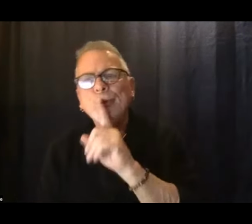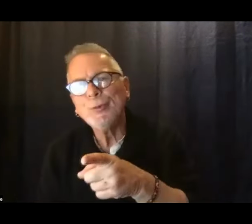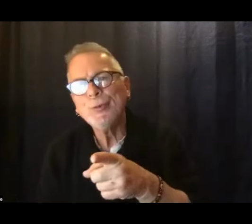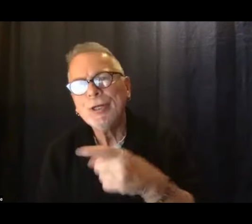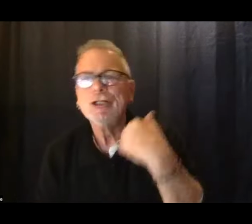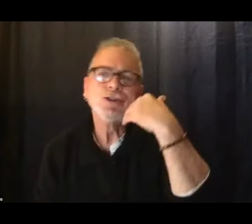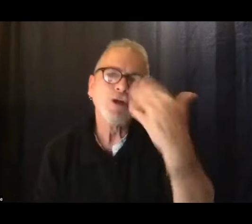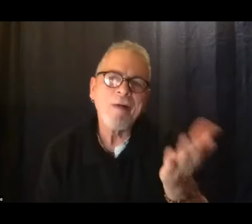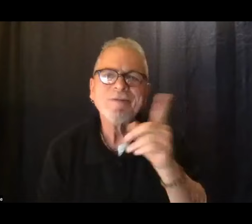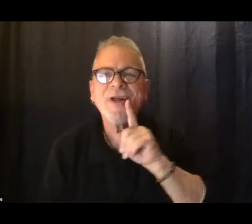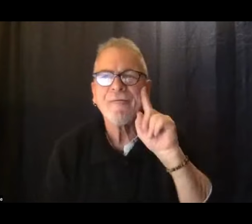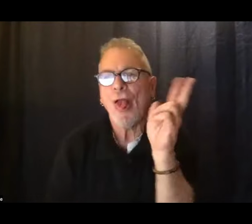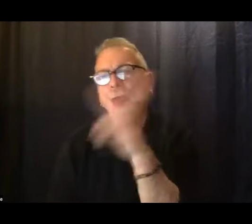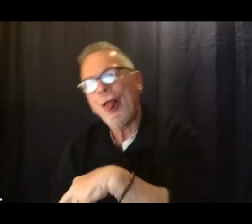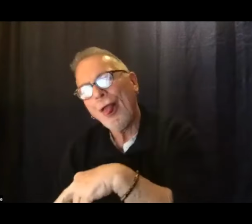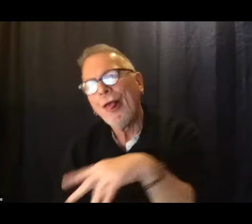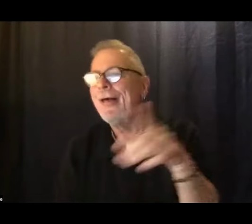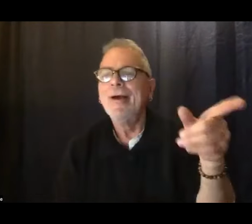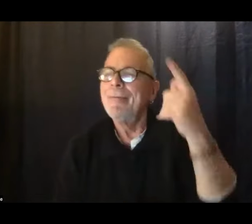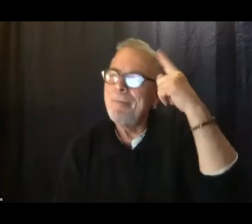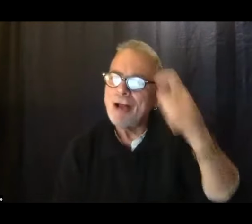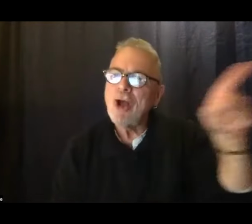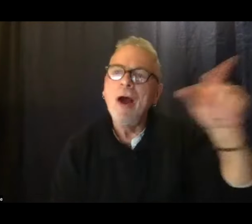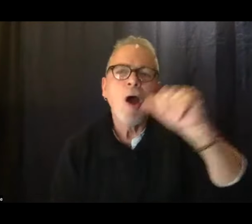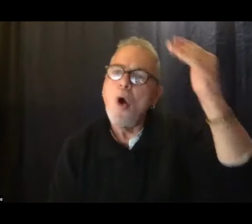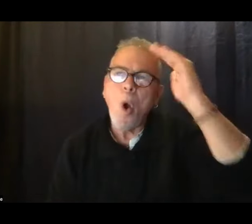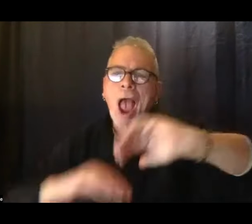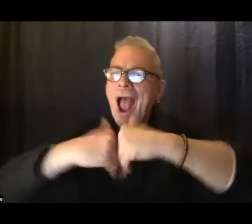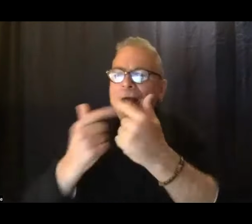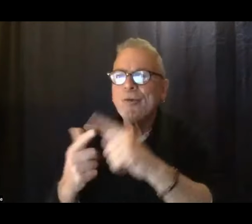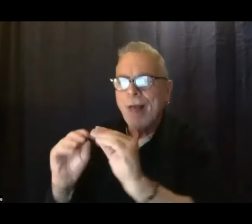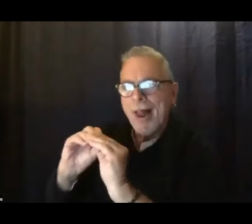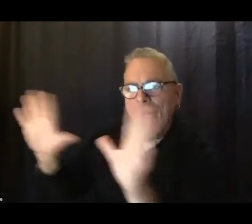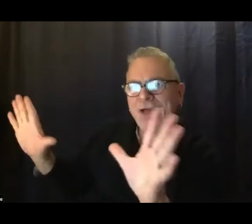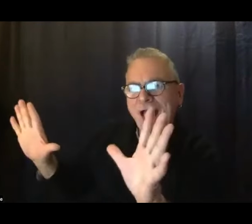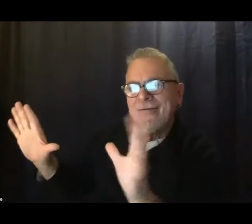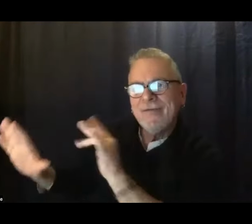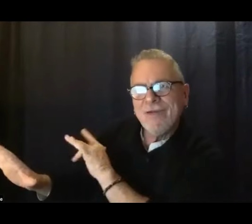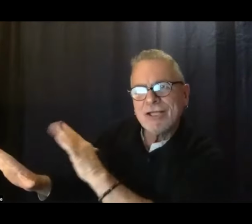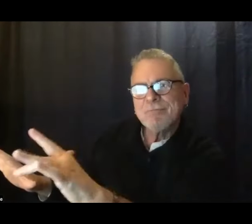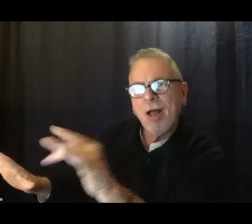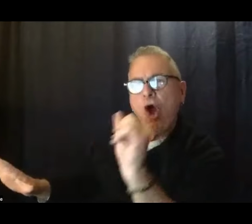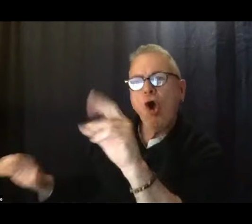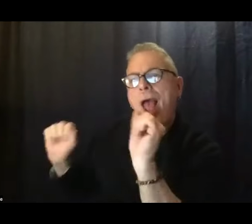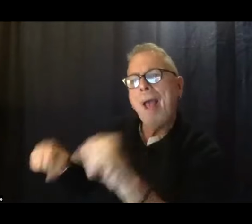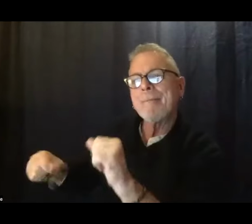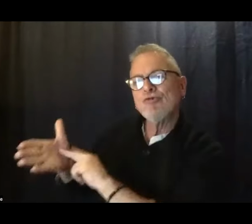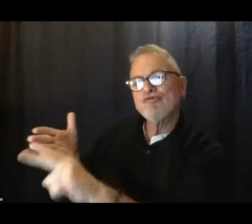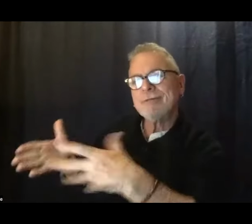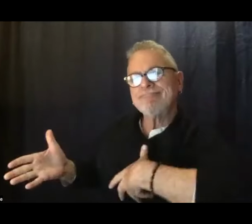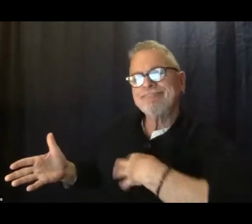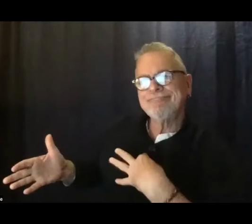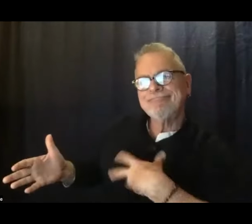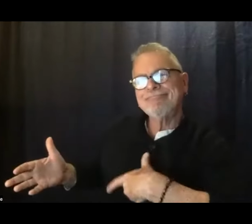think I don't know the language. And that's true. There is a little bit of shaming that does happen. But sometimes it's because a